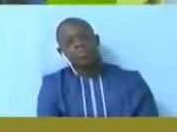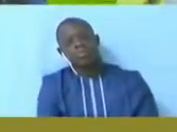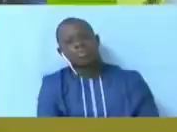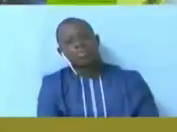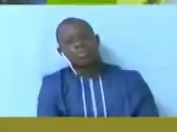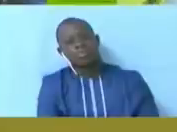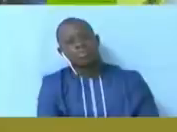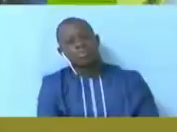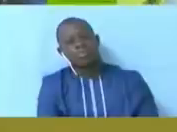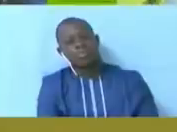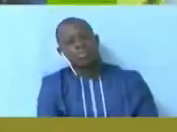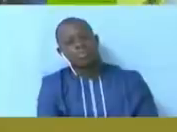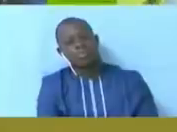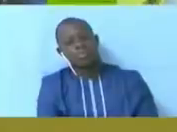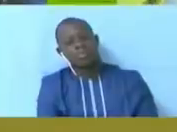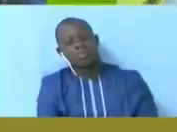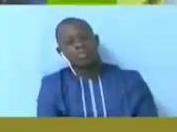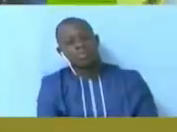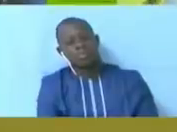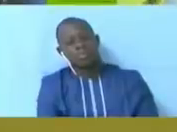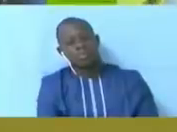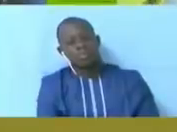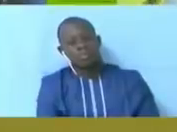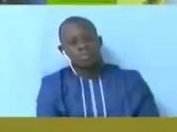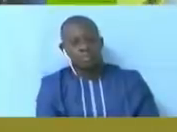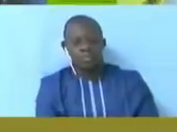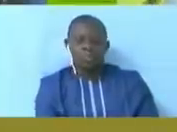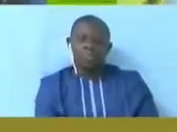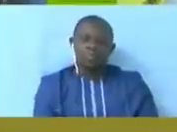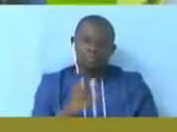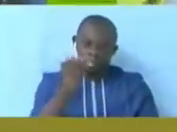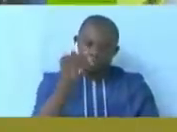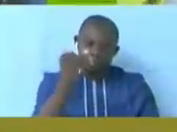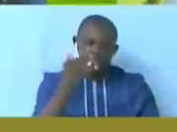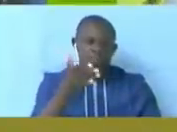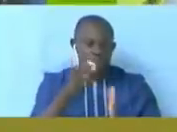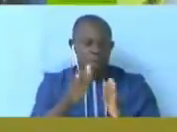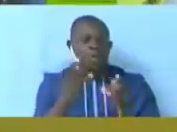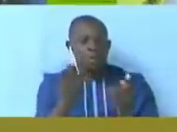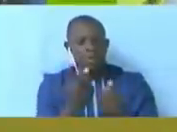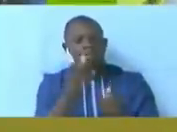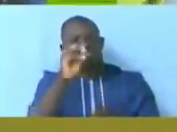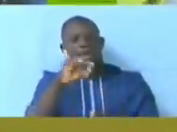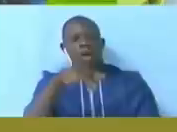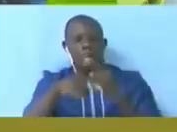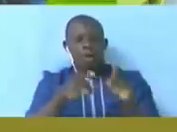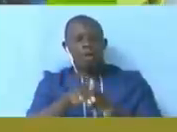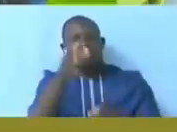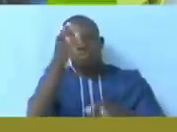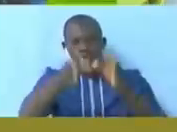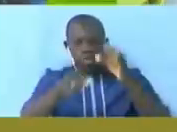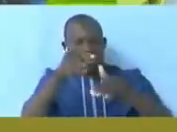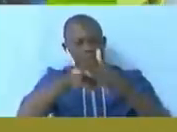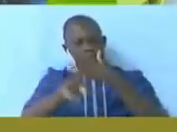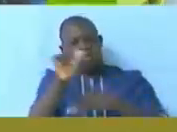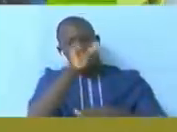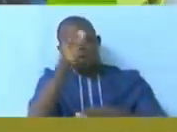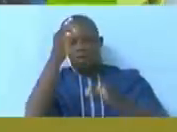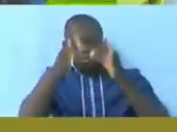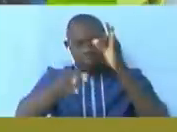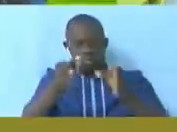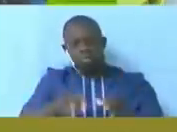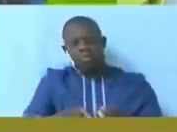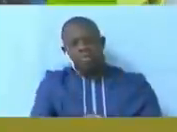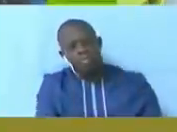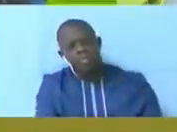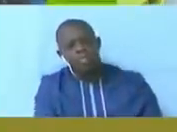kitio kono kote. Yes, that was the main purpose for a voir dire. Wala ma dalilo ride pour ka kiti ke ka ke